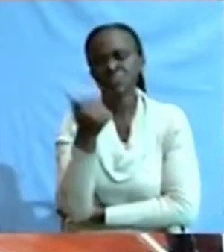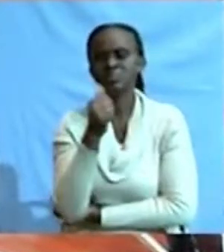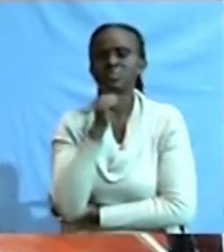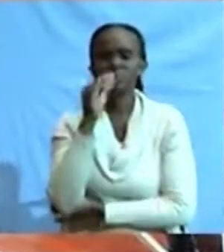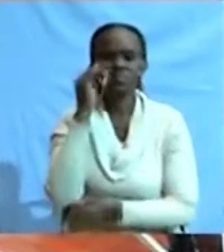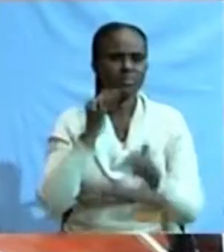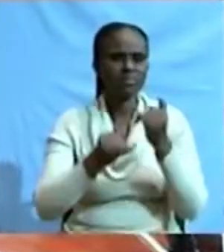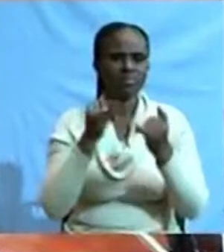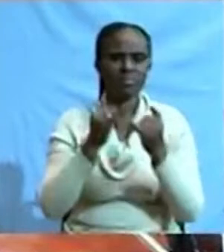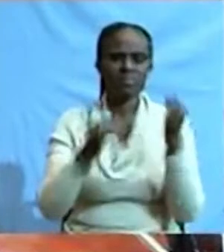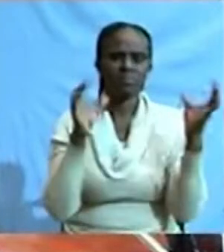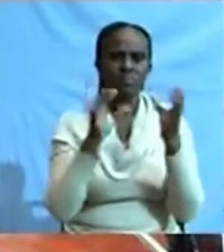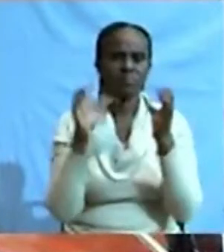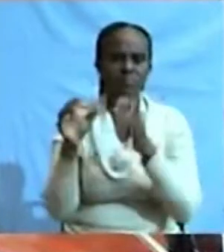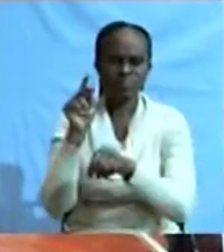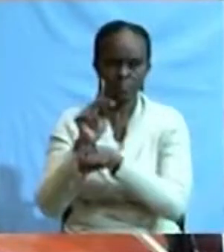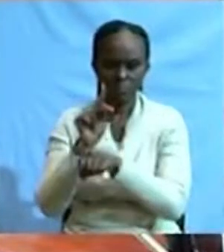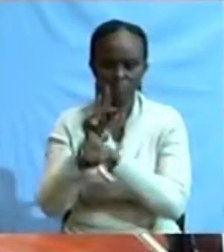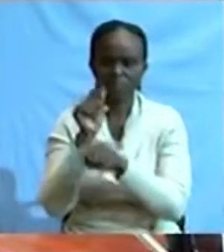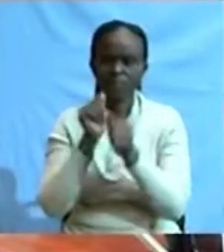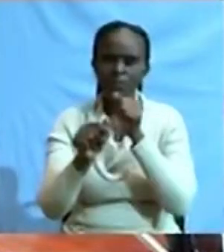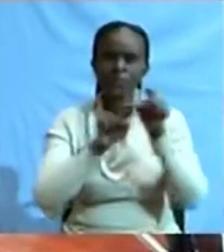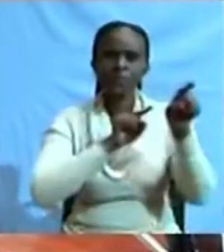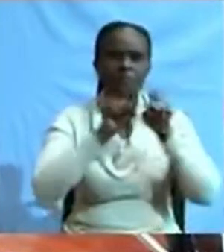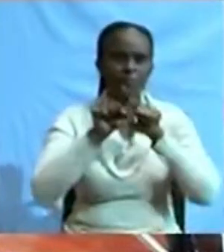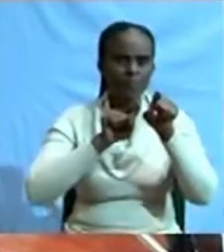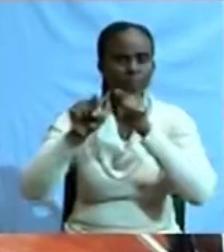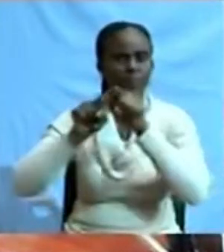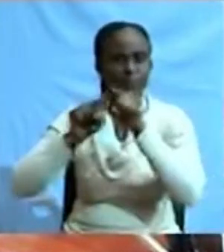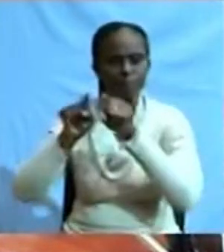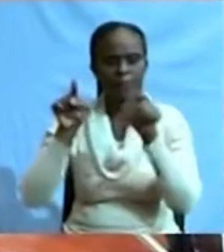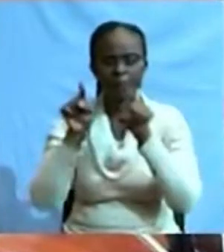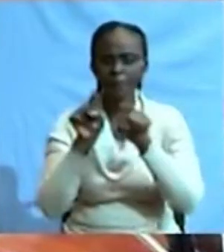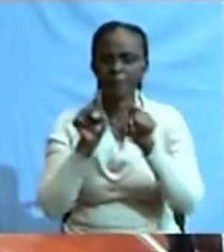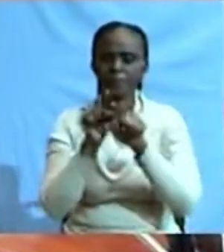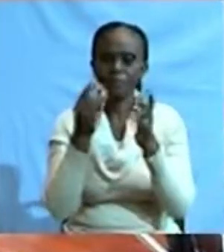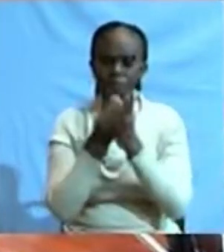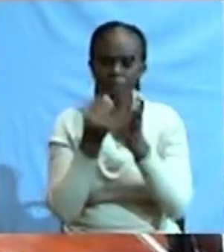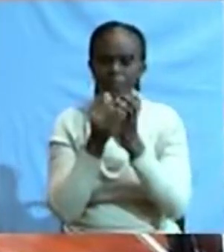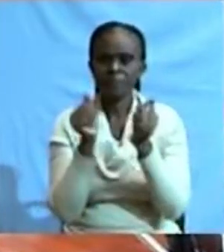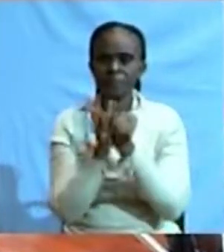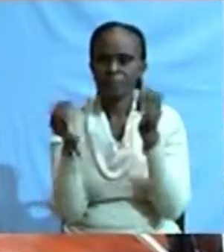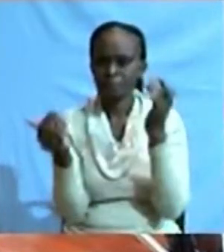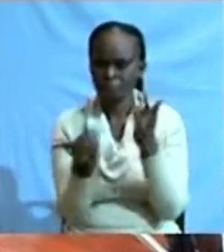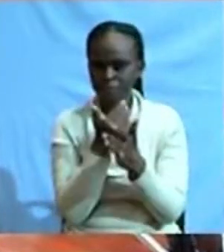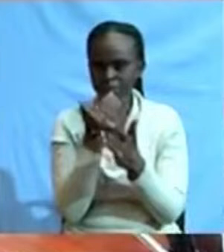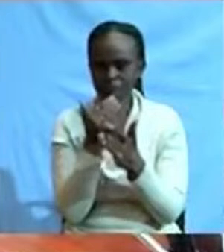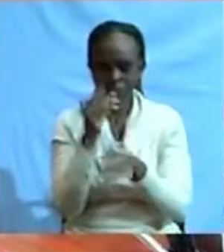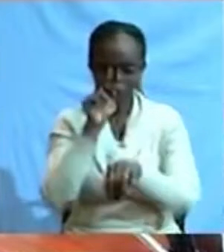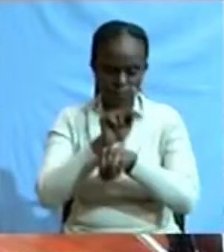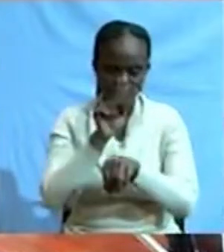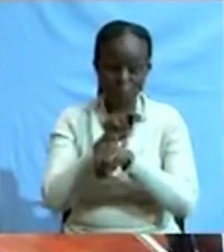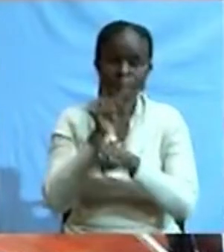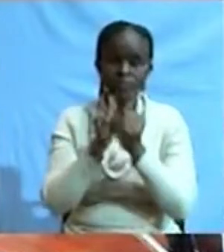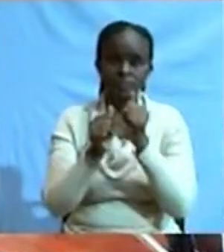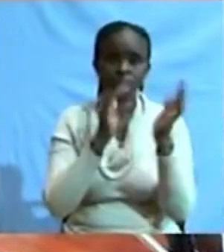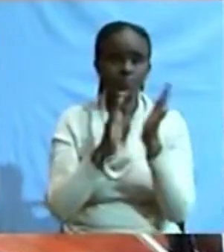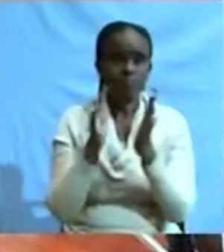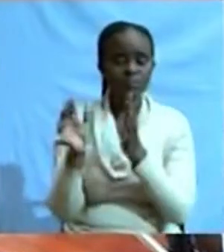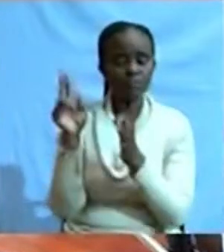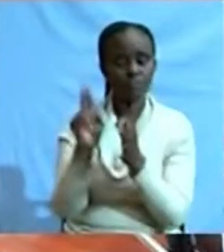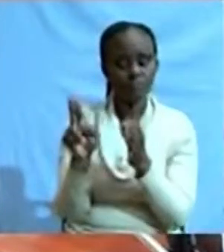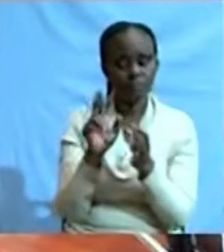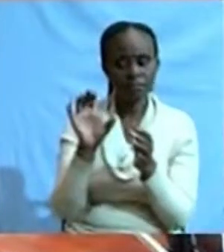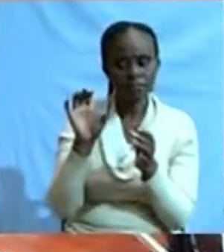community projects that were competing for the same funds on top of newly conceived projects to be executed using